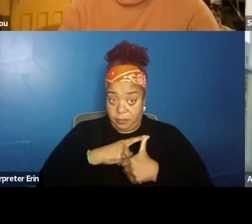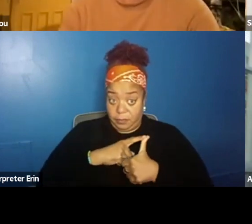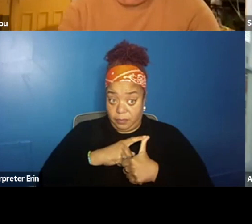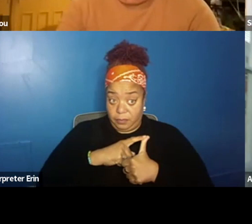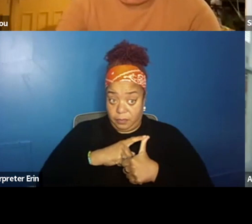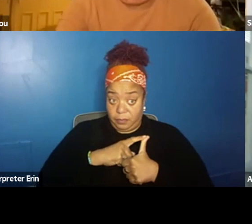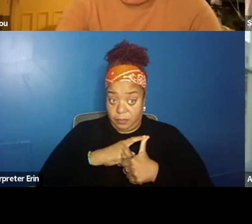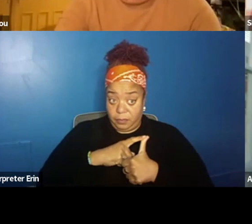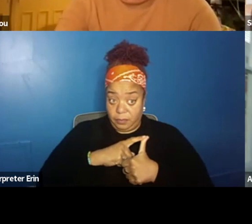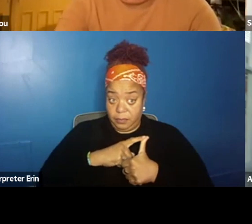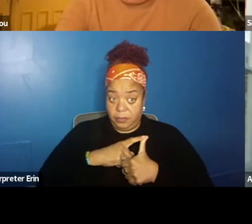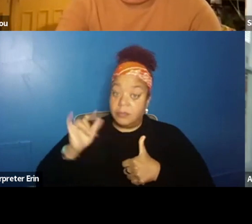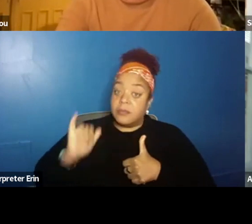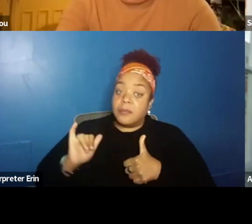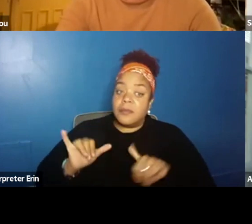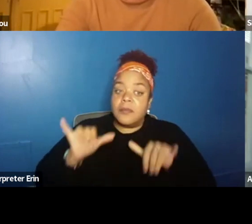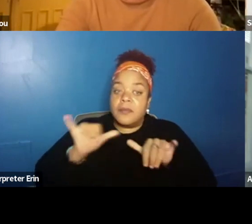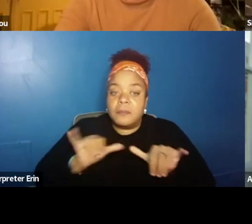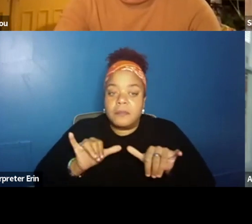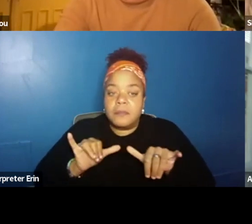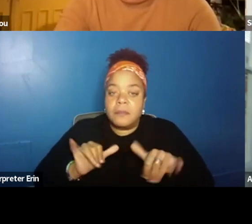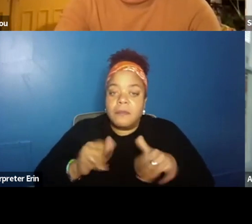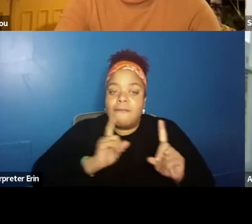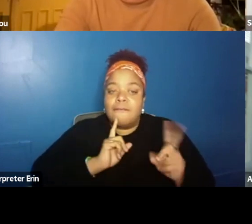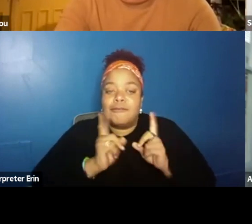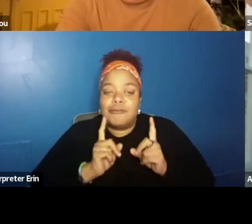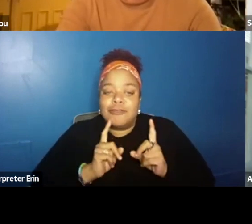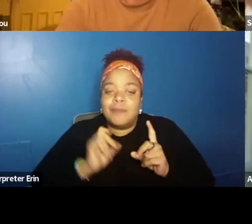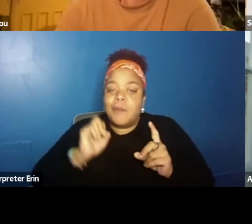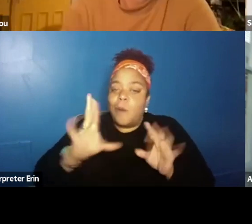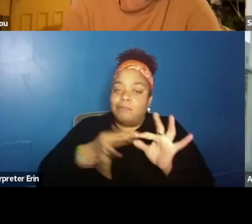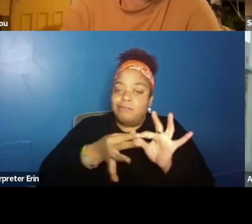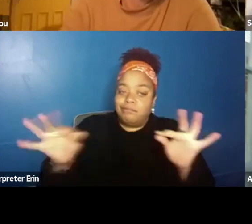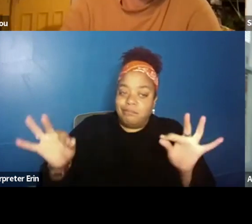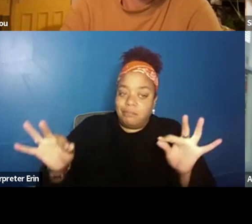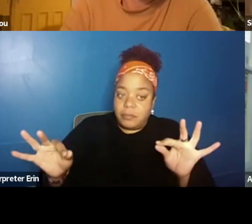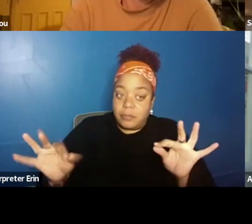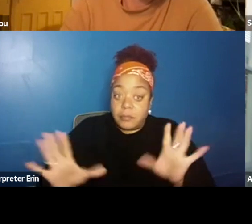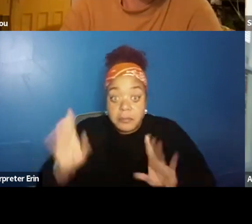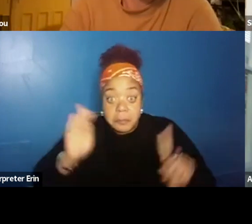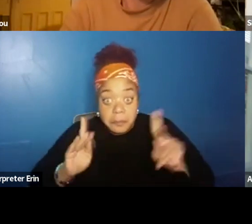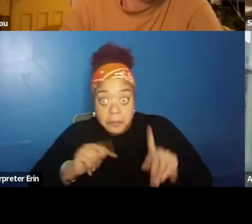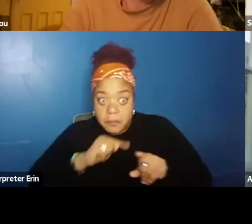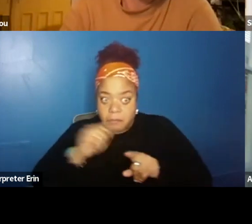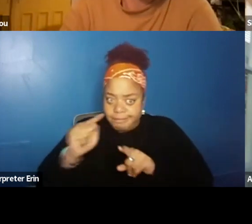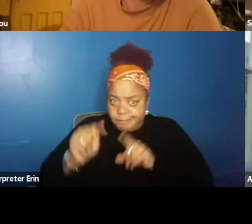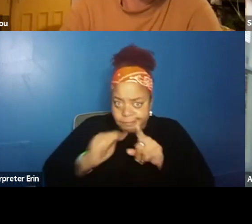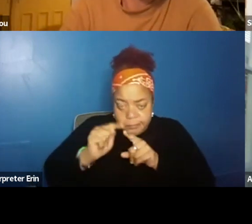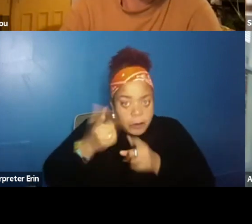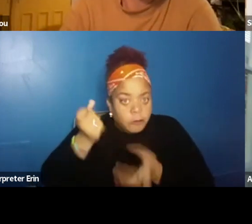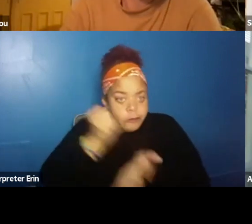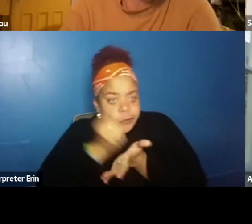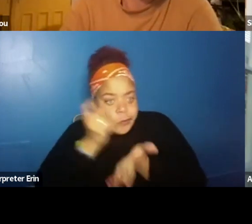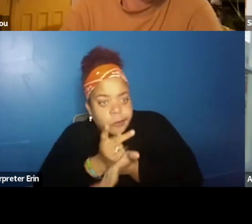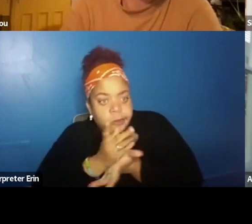or statement that is expressed by folks in the field of social work, of therapy, of healing,